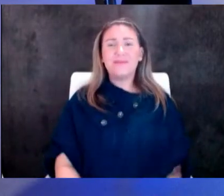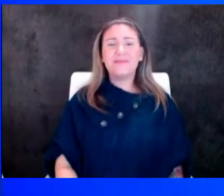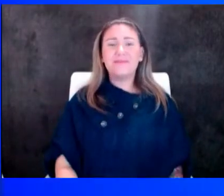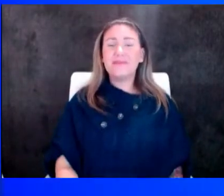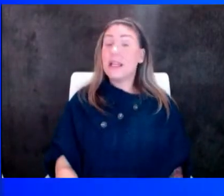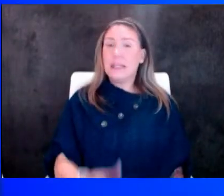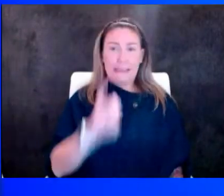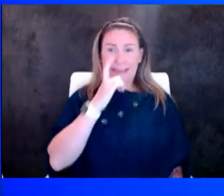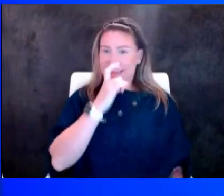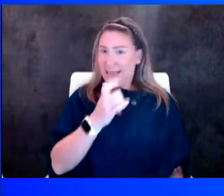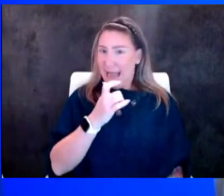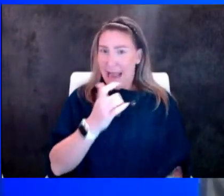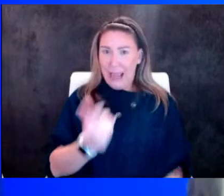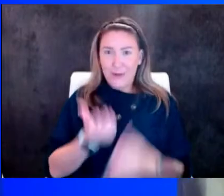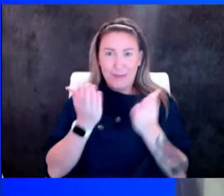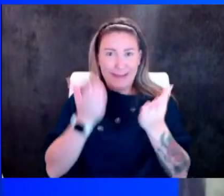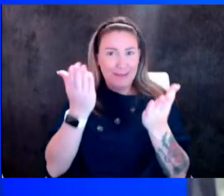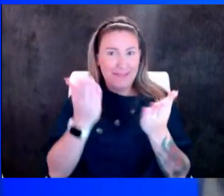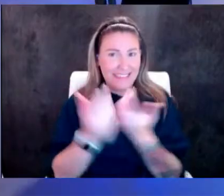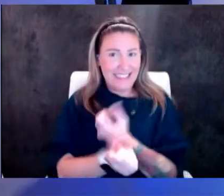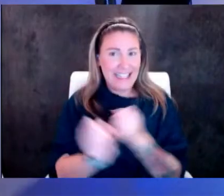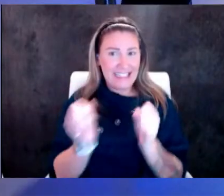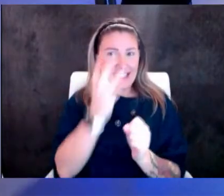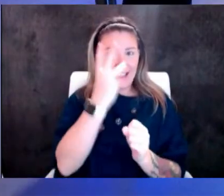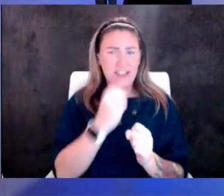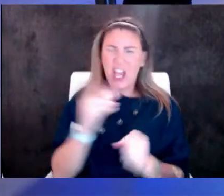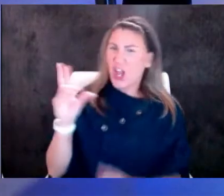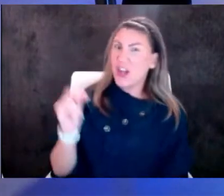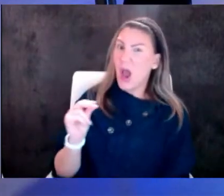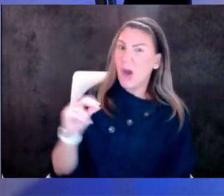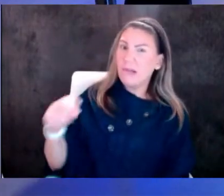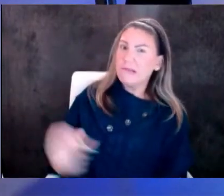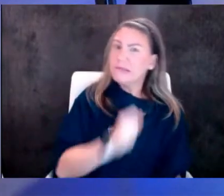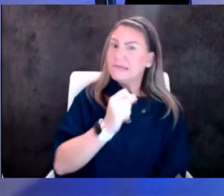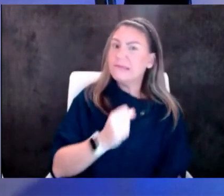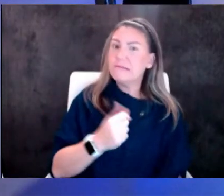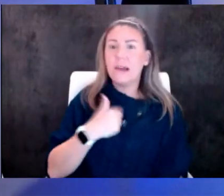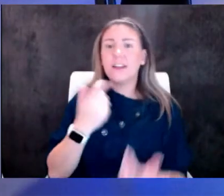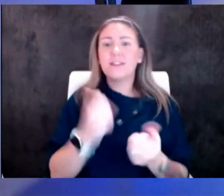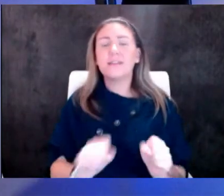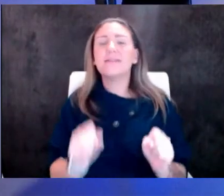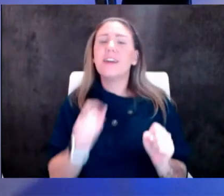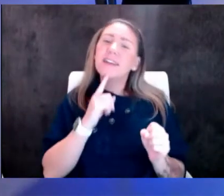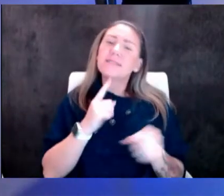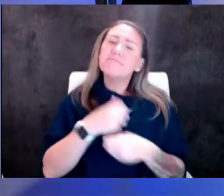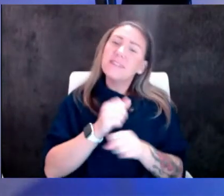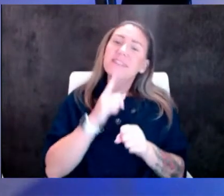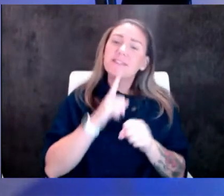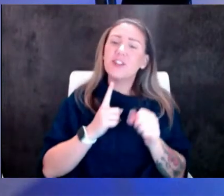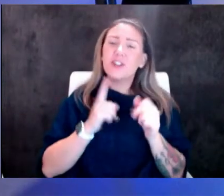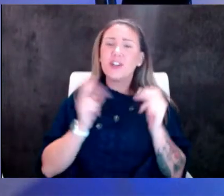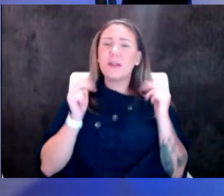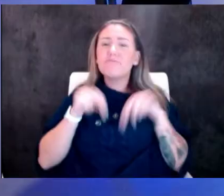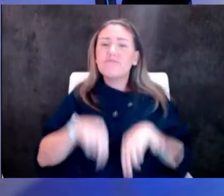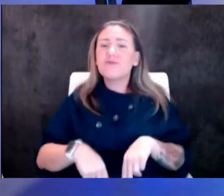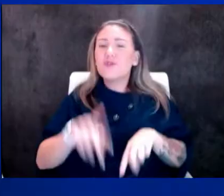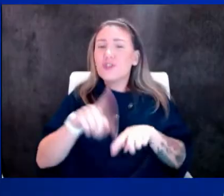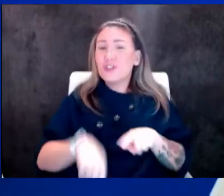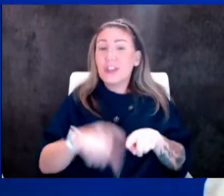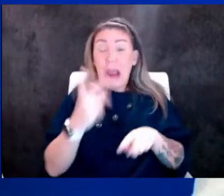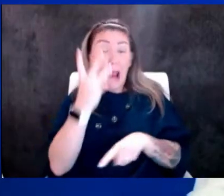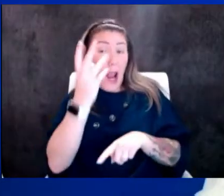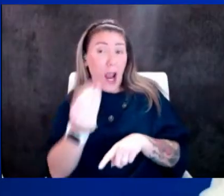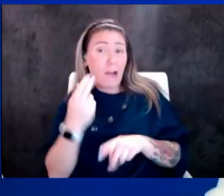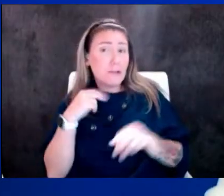recommend that for safe sleep, Oh, unfortunately. man. I tried to make sure she was a little braced, but She can't move. She can't get out. She's strapped in.